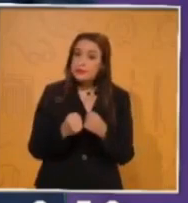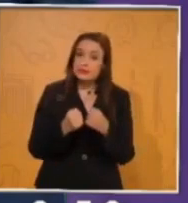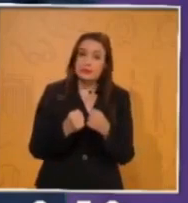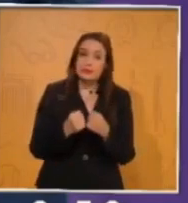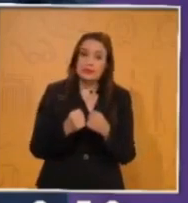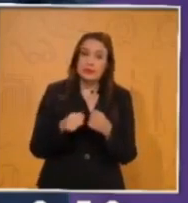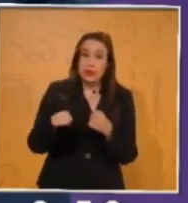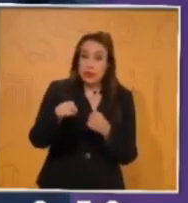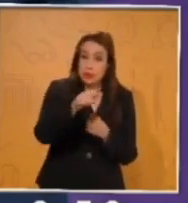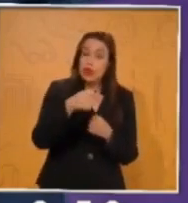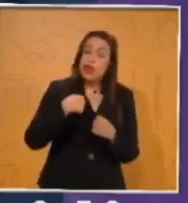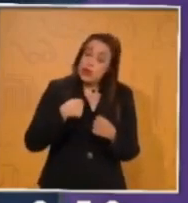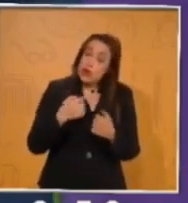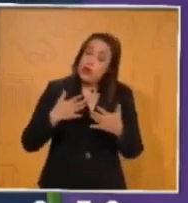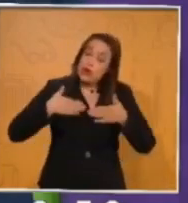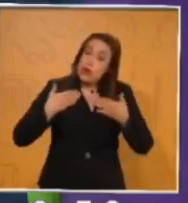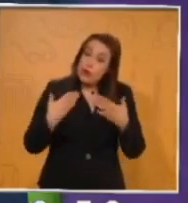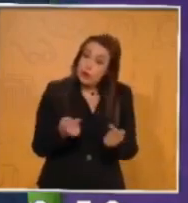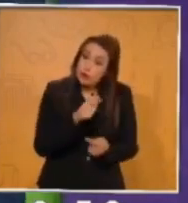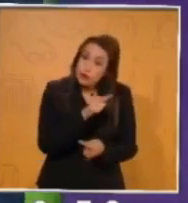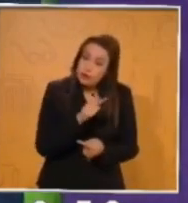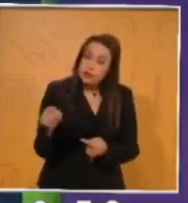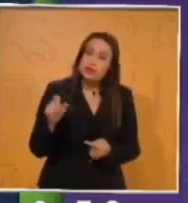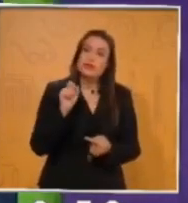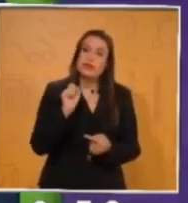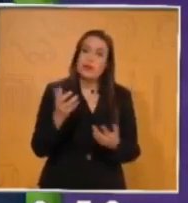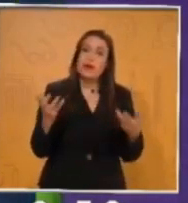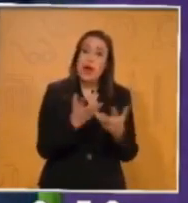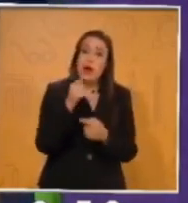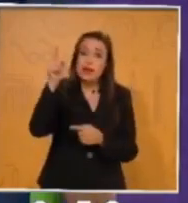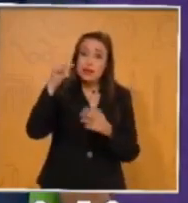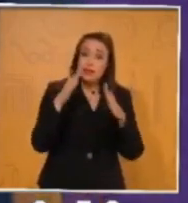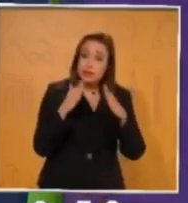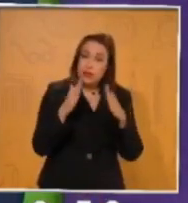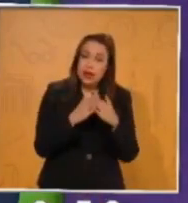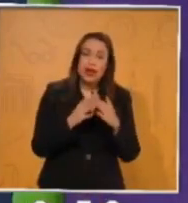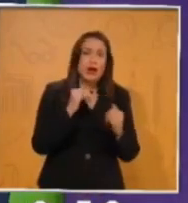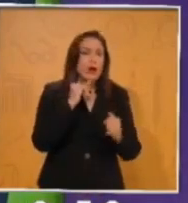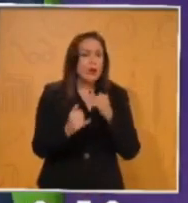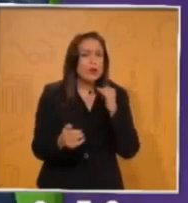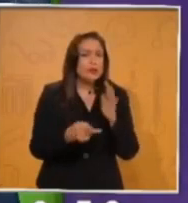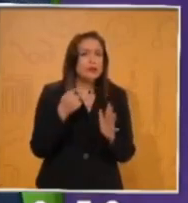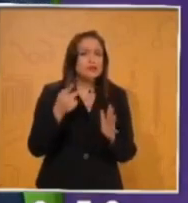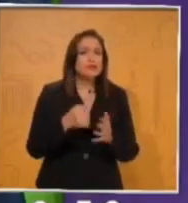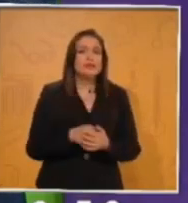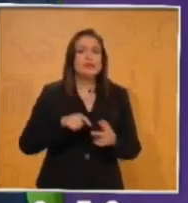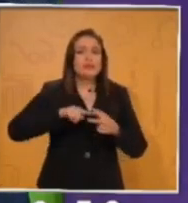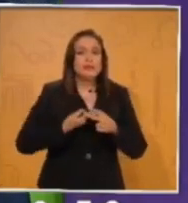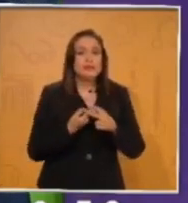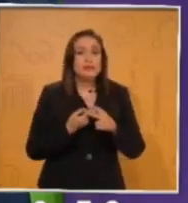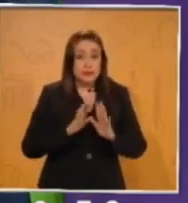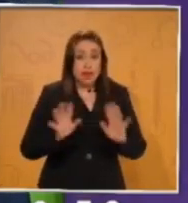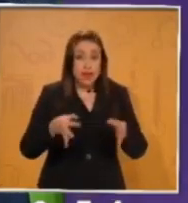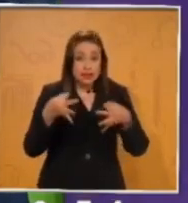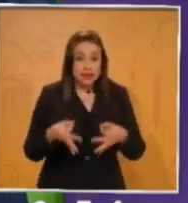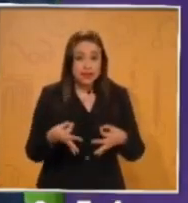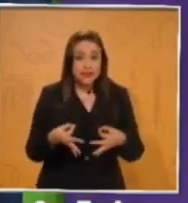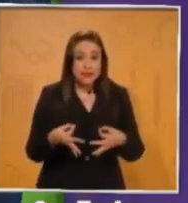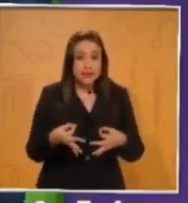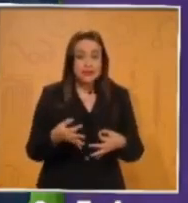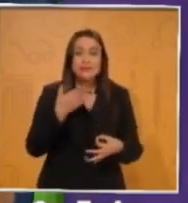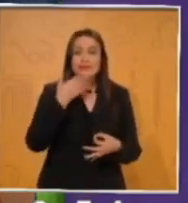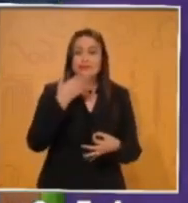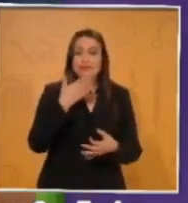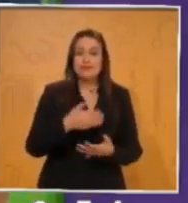gonna trust that you will play it at home. Last time. Let's start. Are you ready?